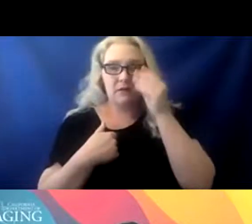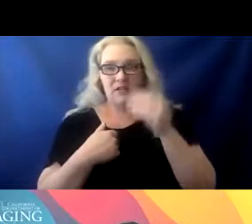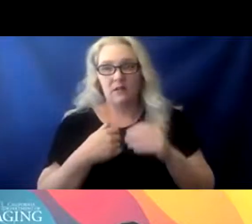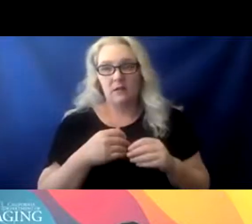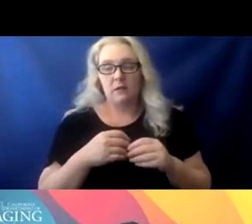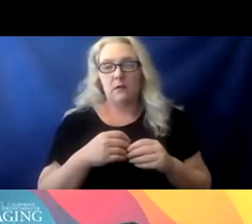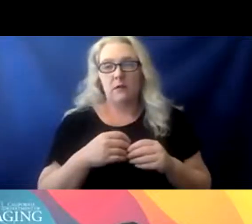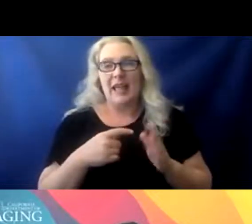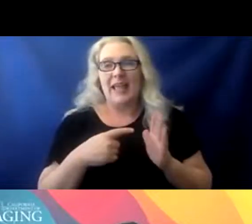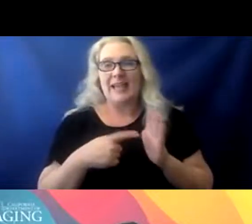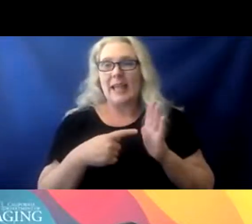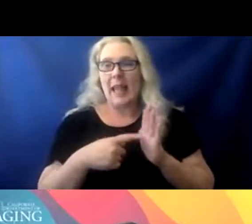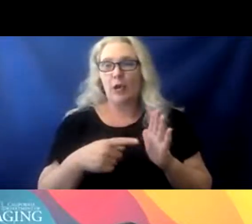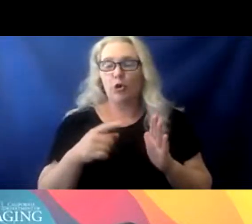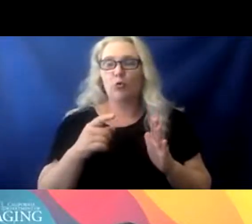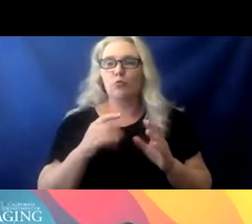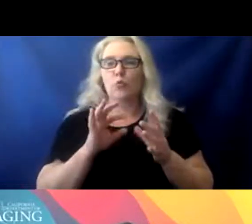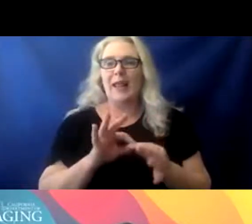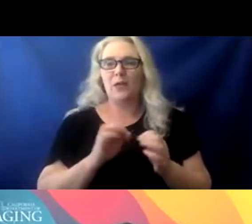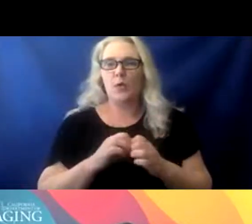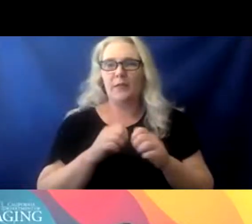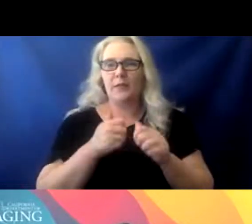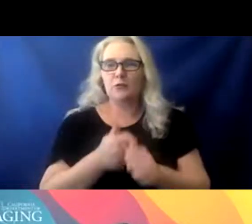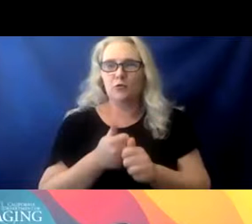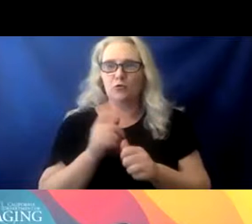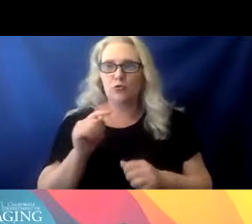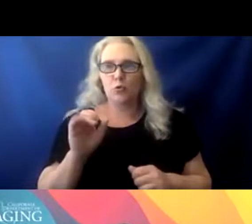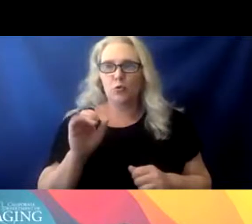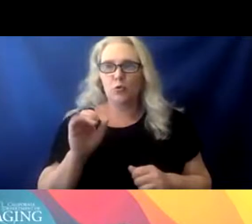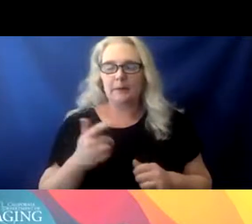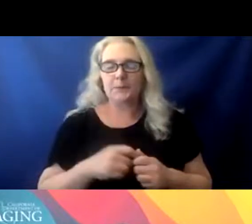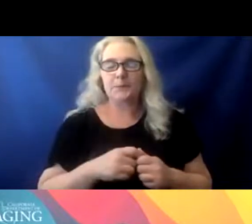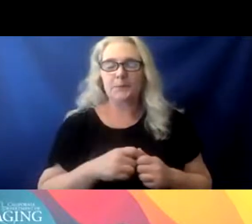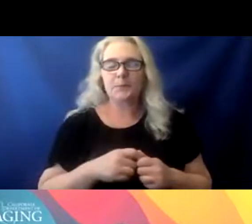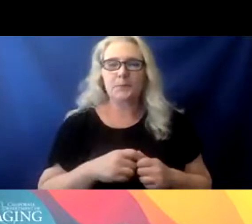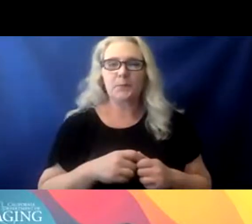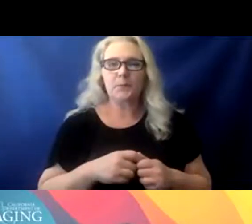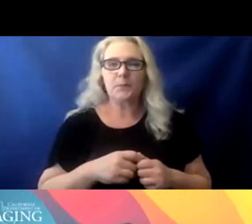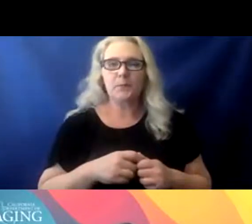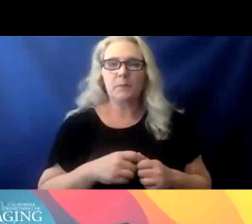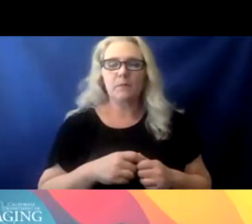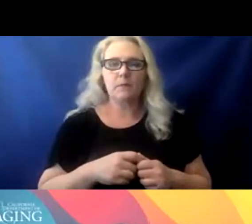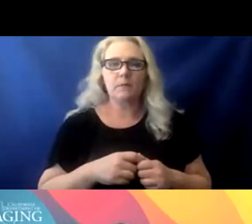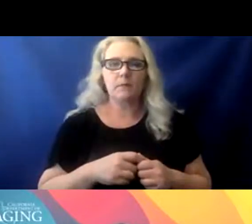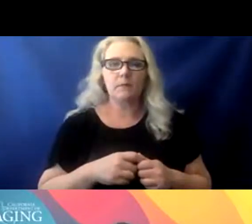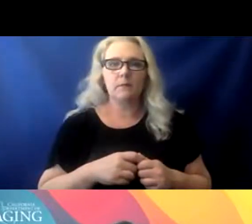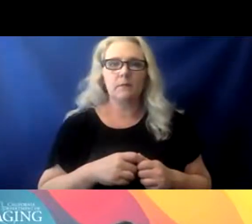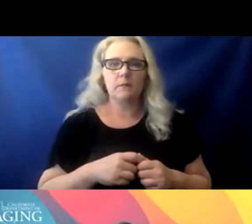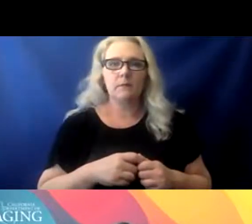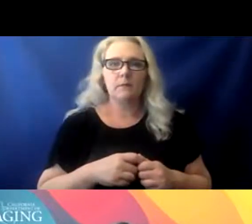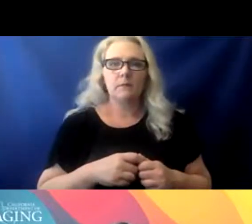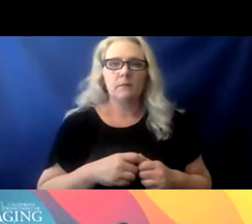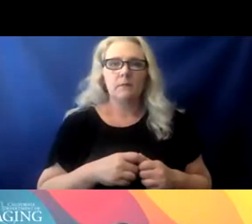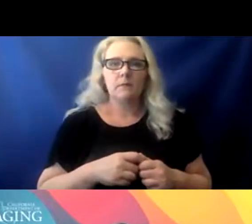indicator that is actually about tracking the extent to which the basic supports,